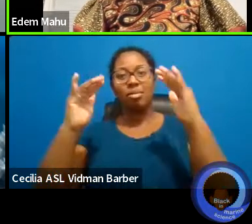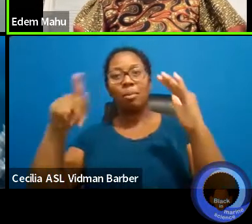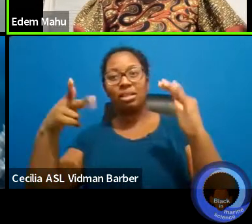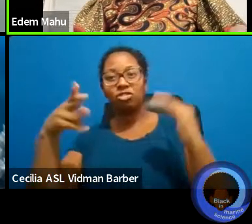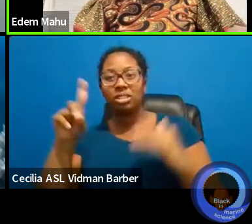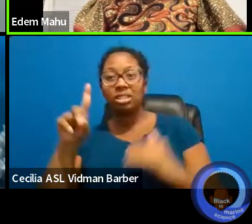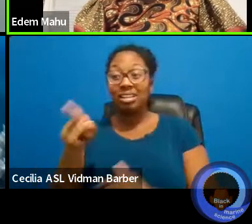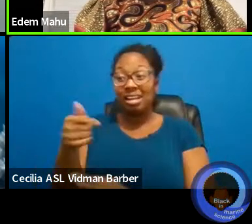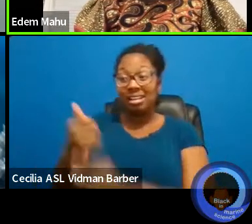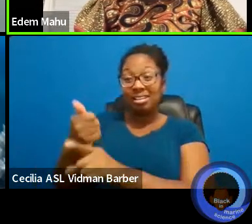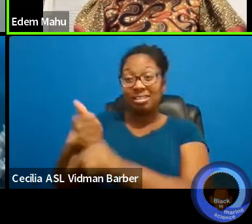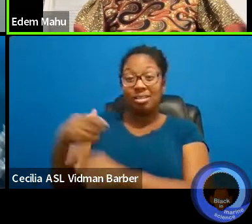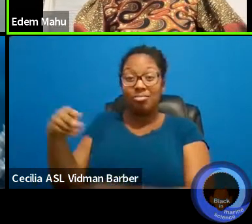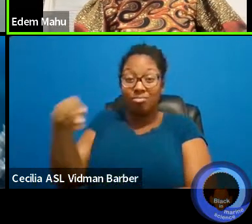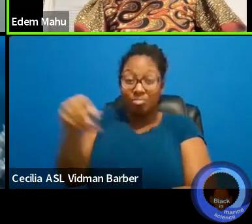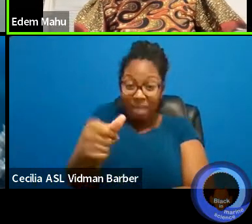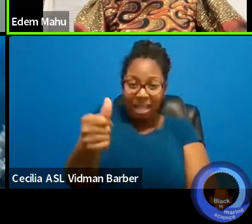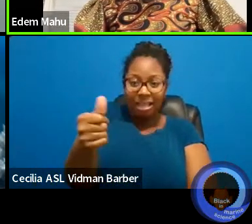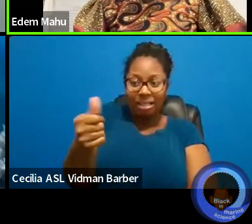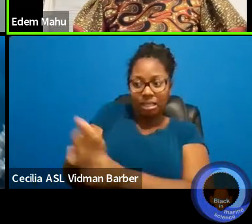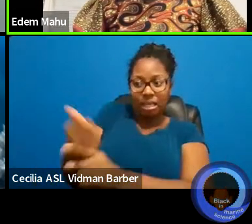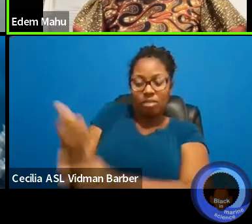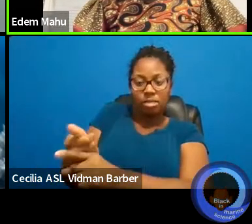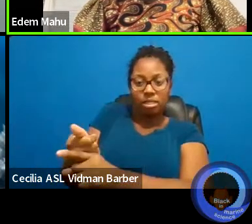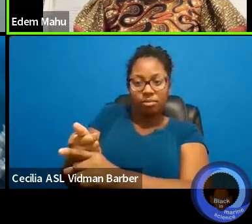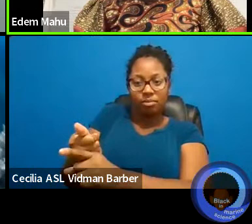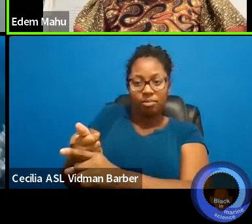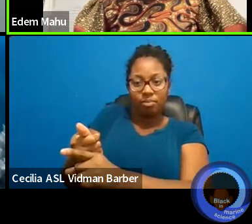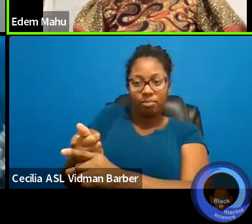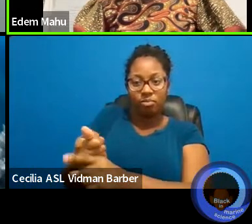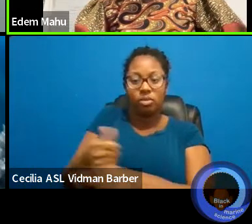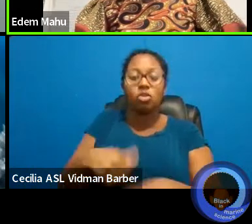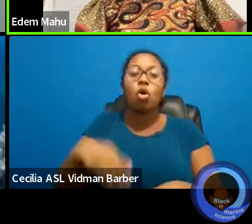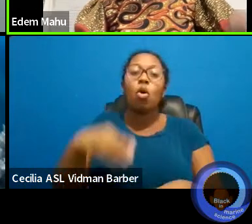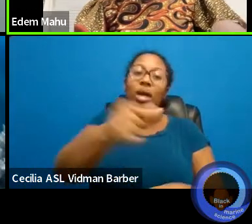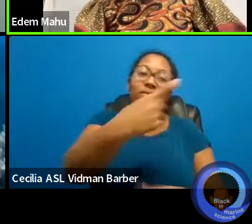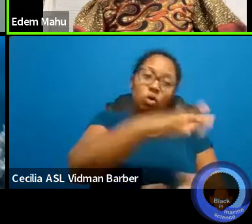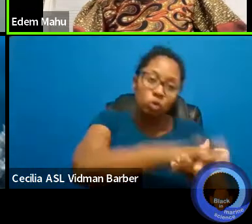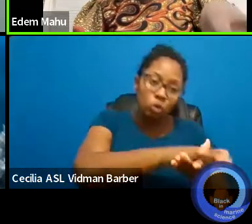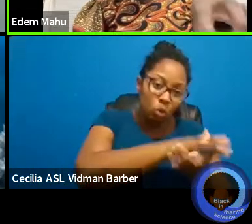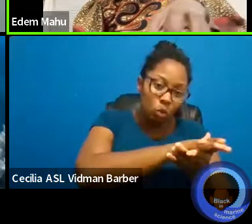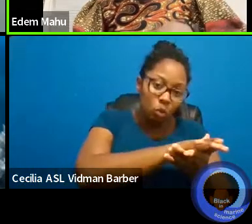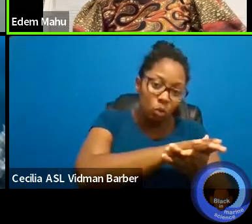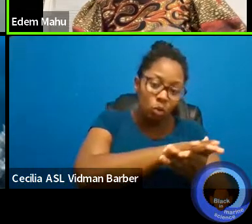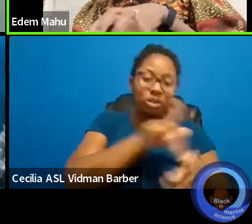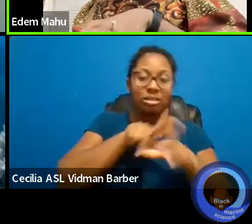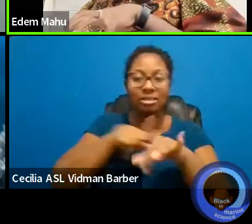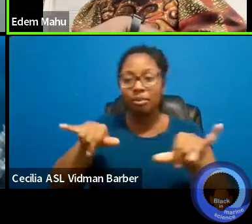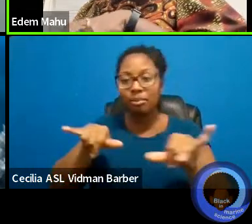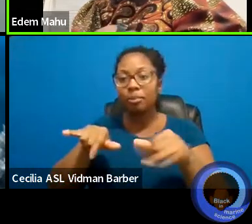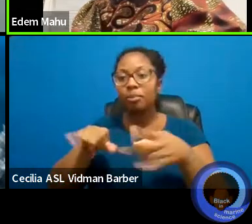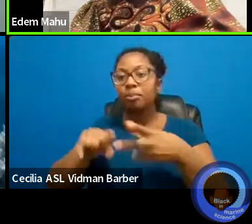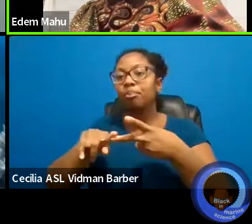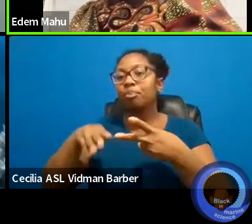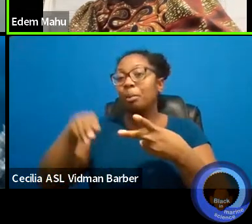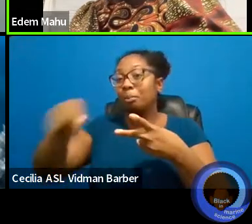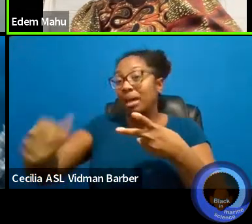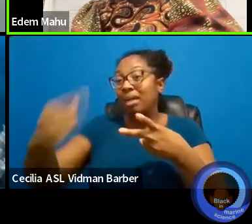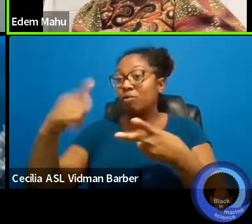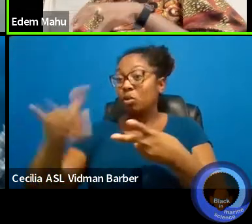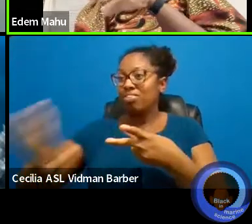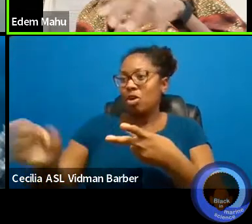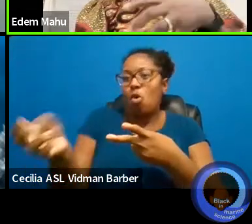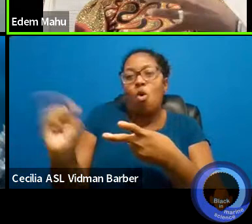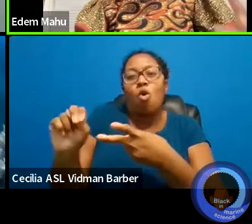their own studies. So they are paying for their tuition and they also have to pay for their own